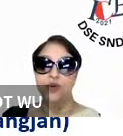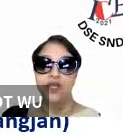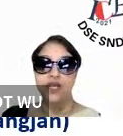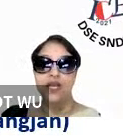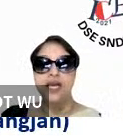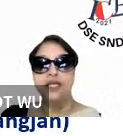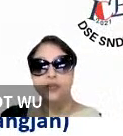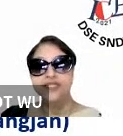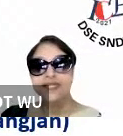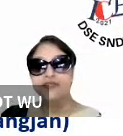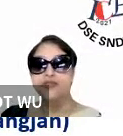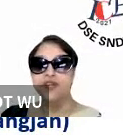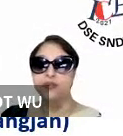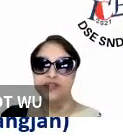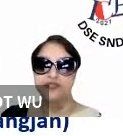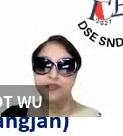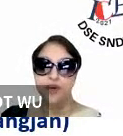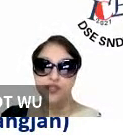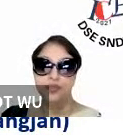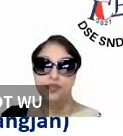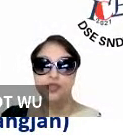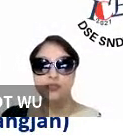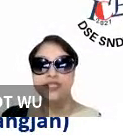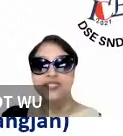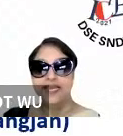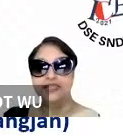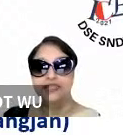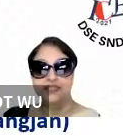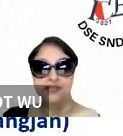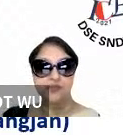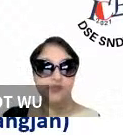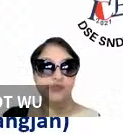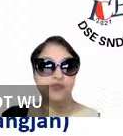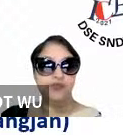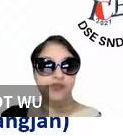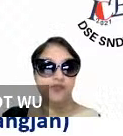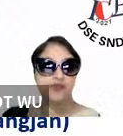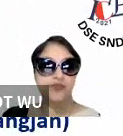university song. I request everyone, wherever possible, to please stand.